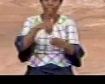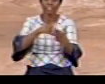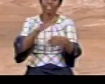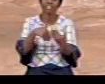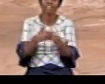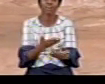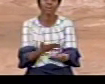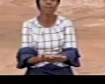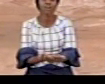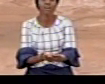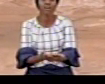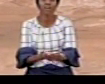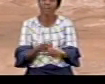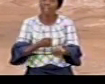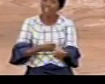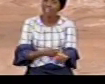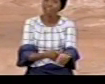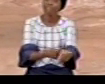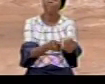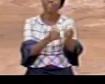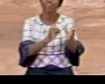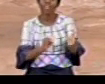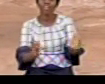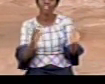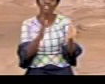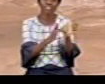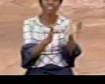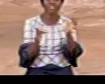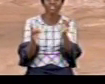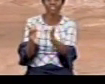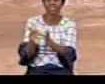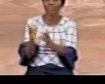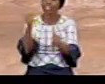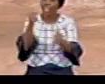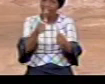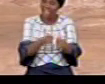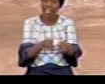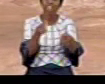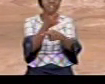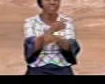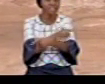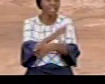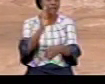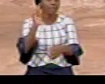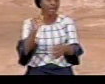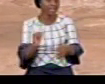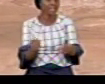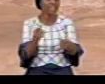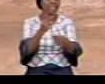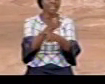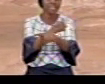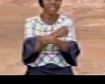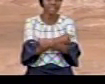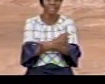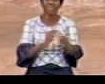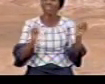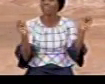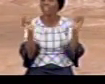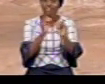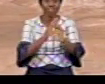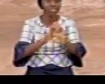all in all. Following him, following Jesus every day by